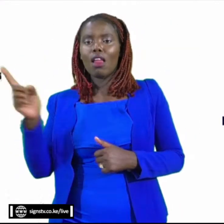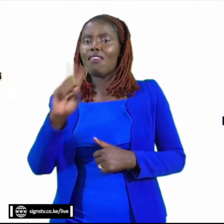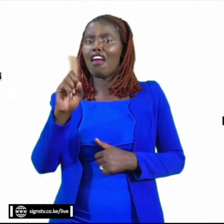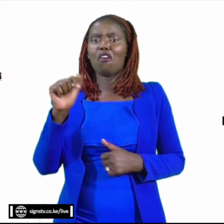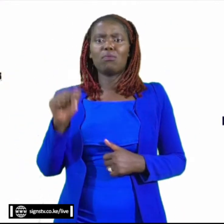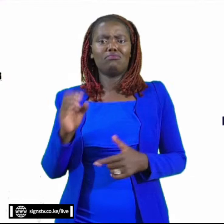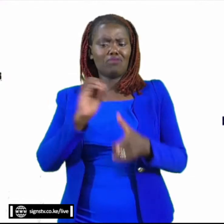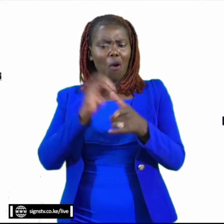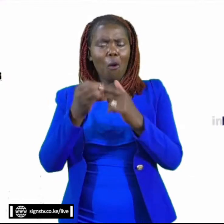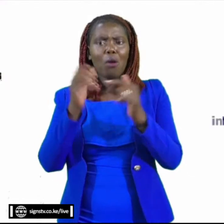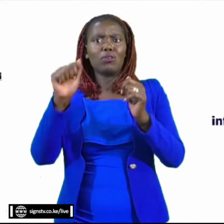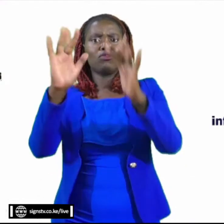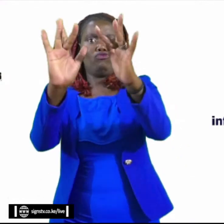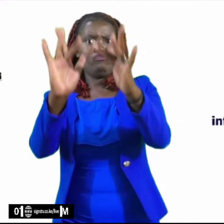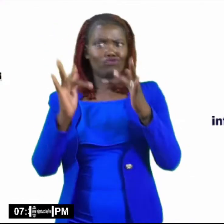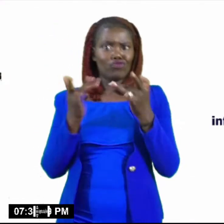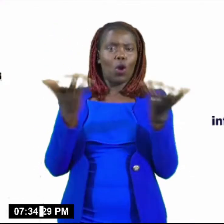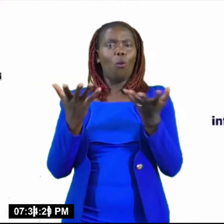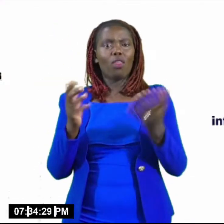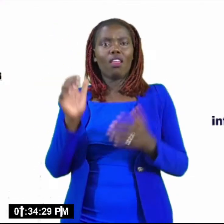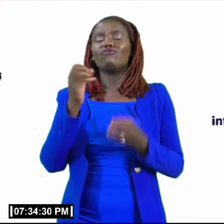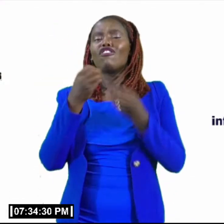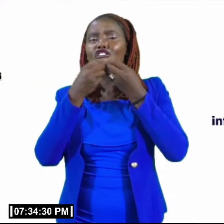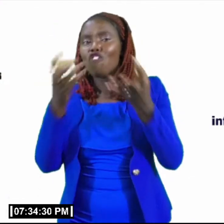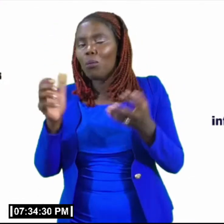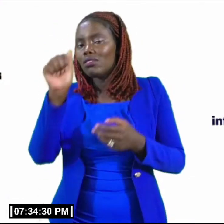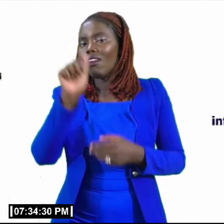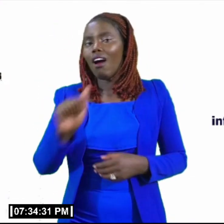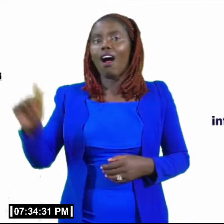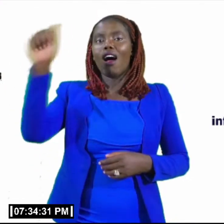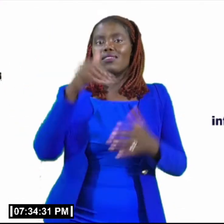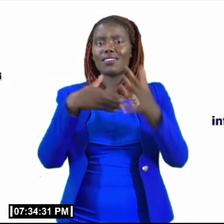00100 Nairobi, or email us on